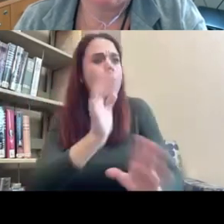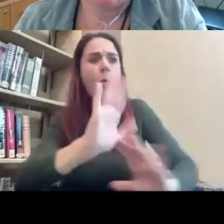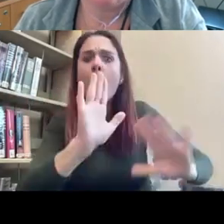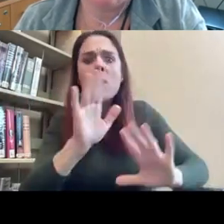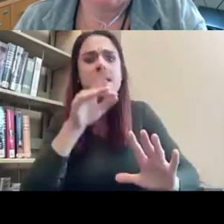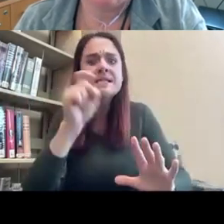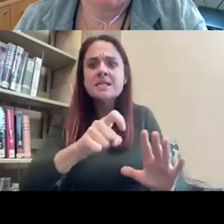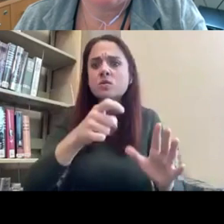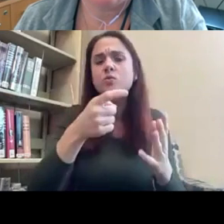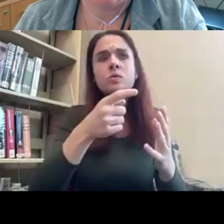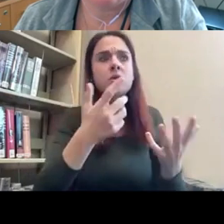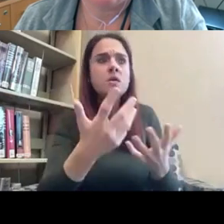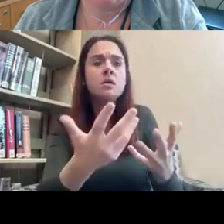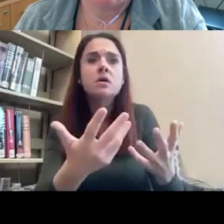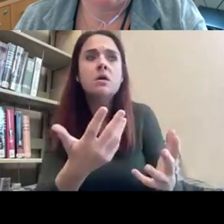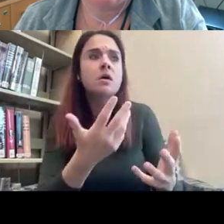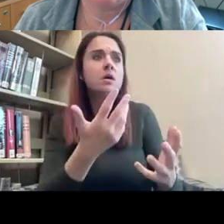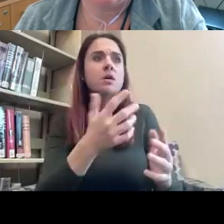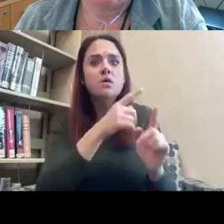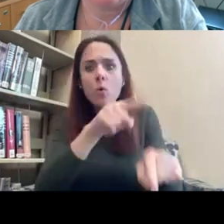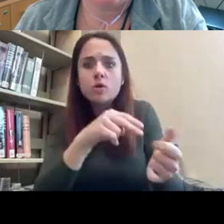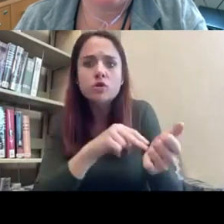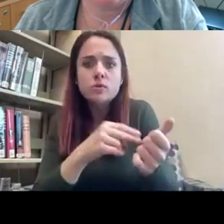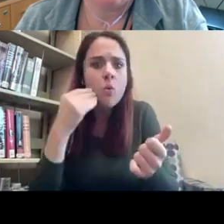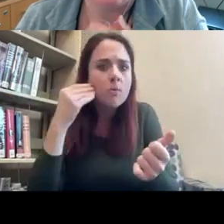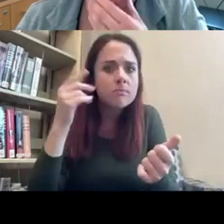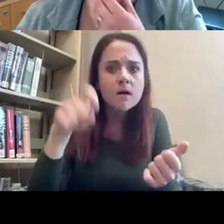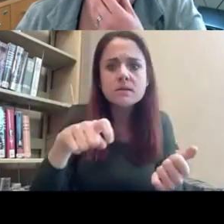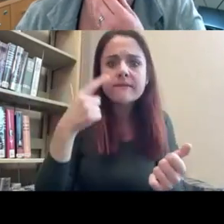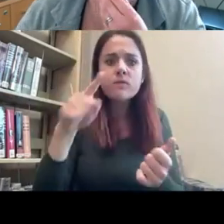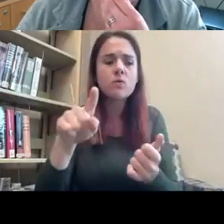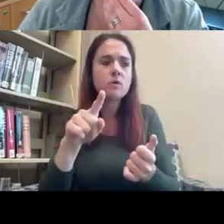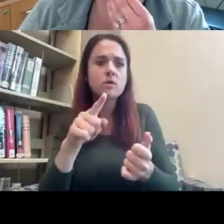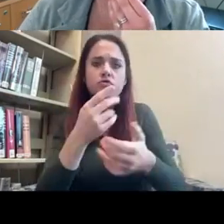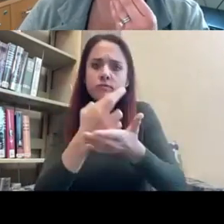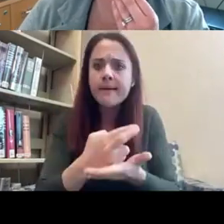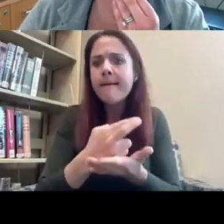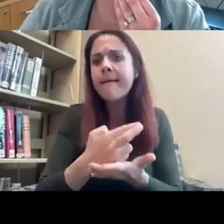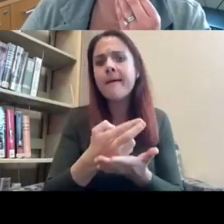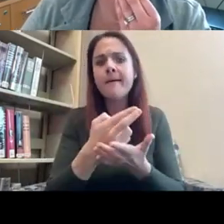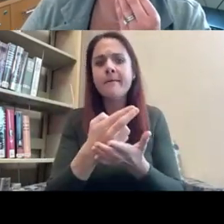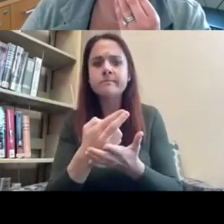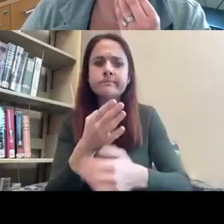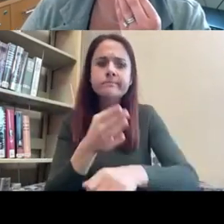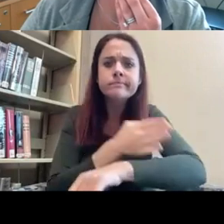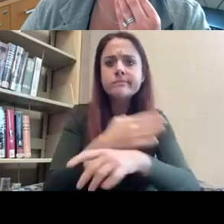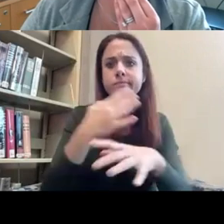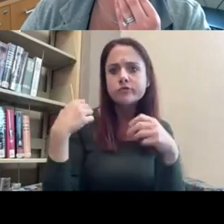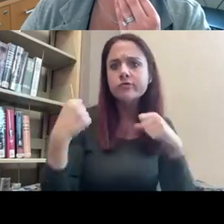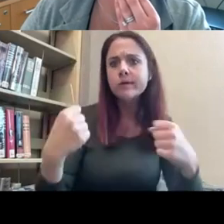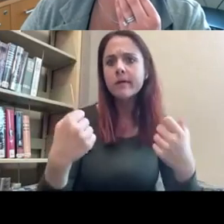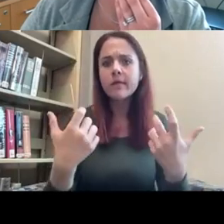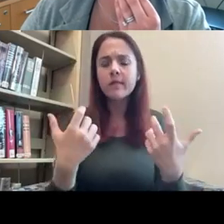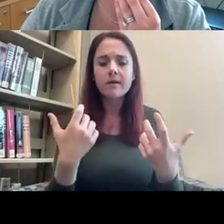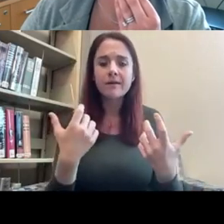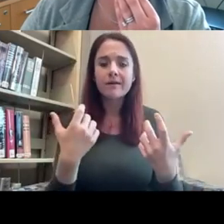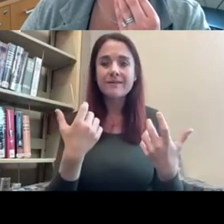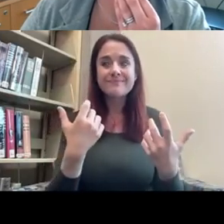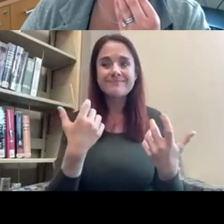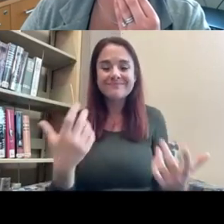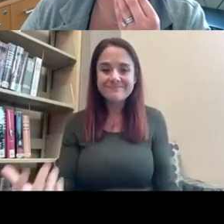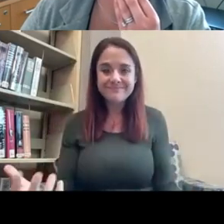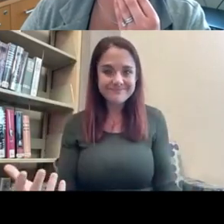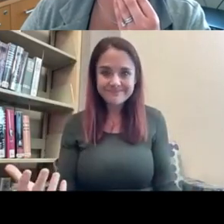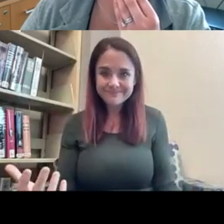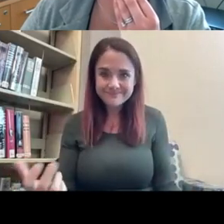go to a nursing home to get rehab and get stronger, when in fact,